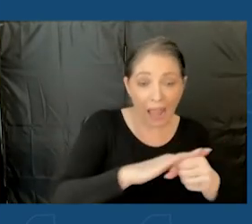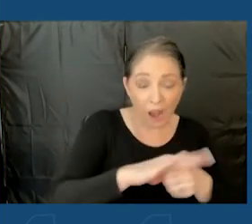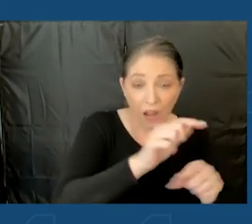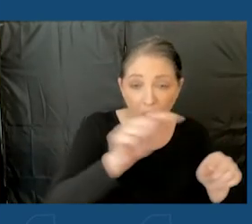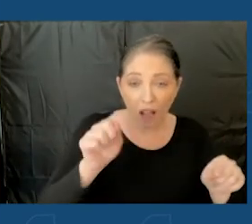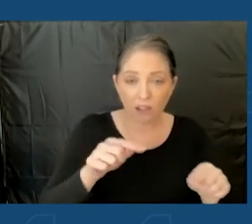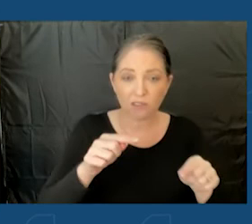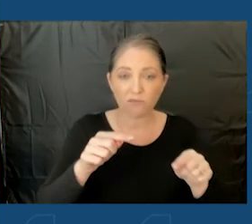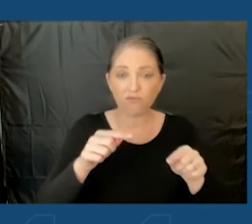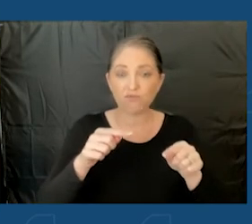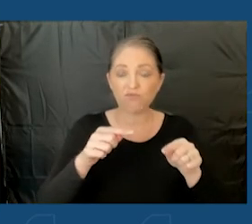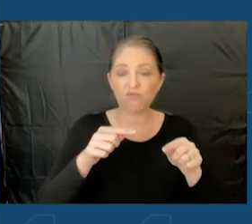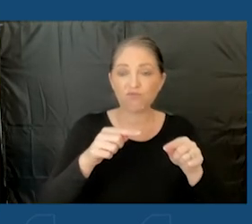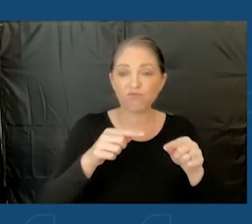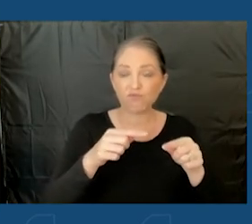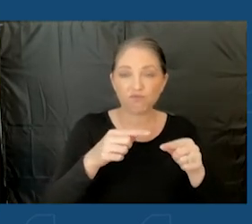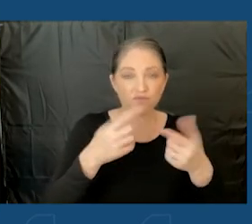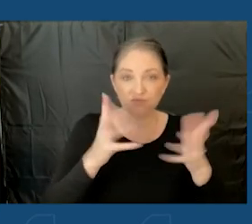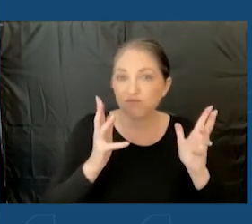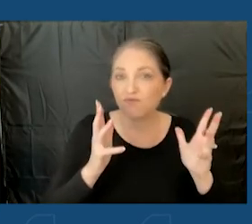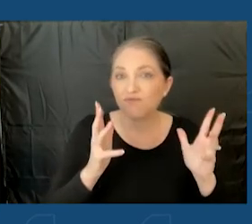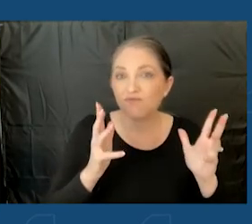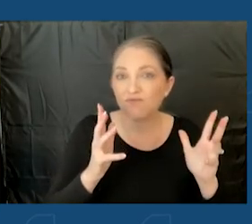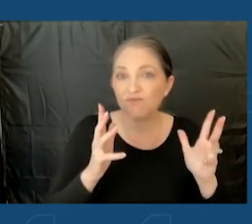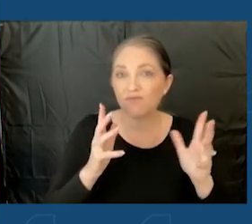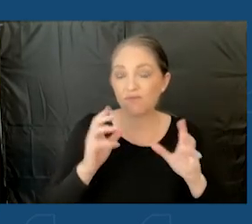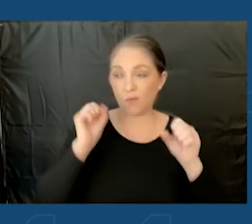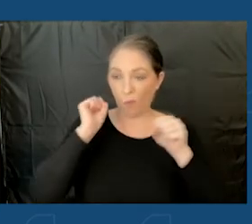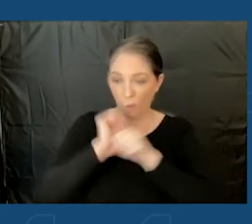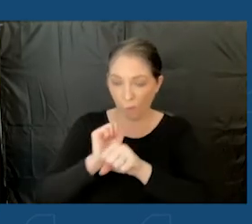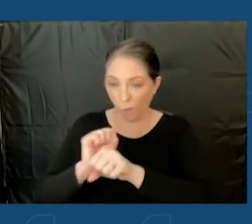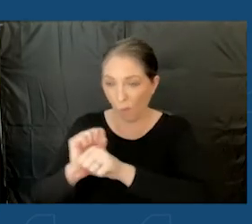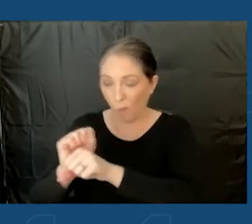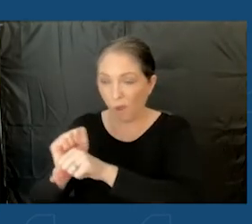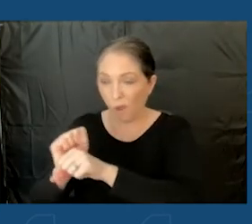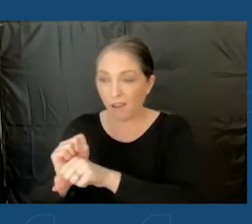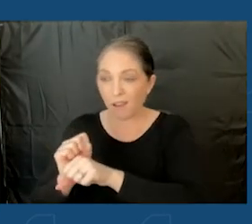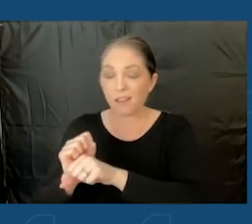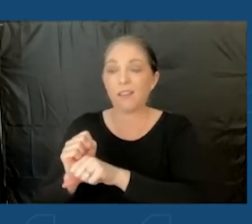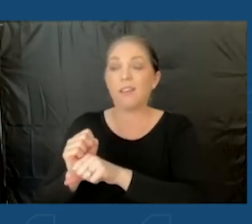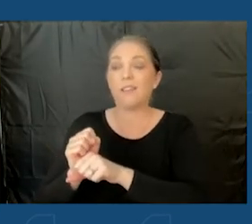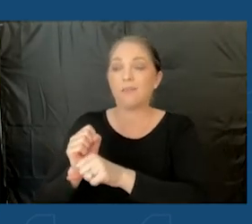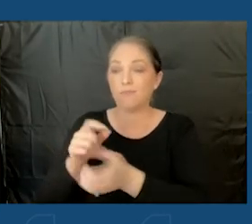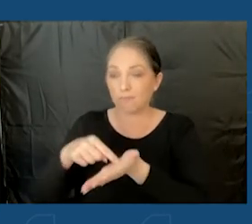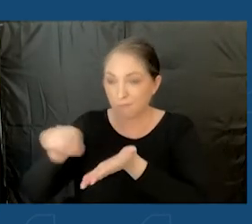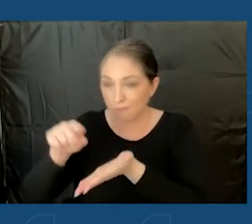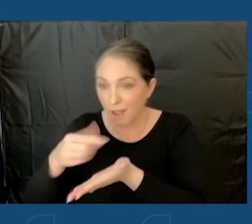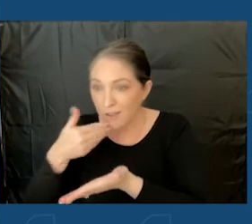workforce, and parents can work in the jobs that they desire. Thank you.